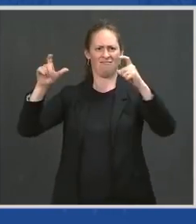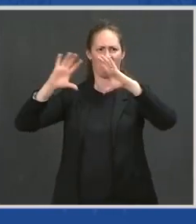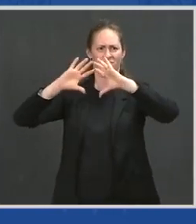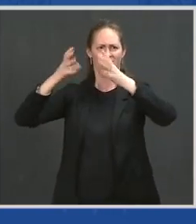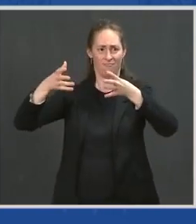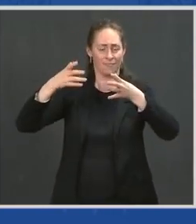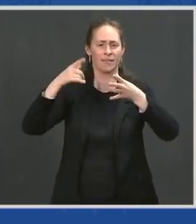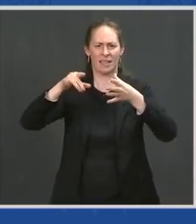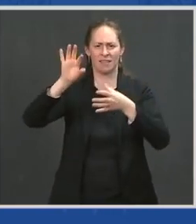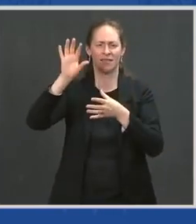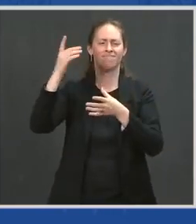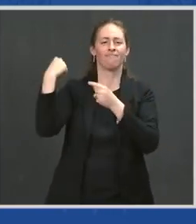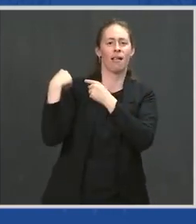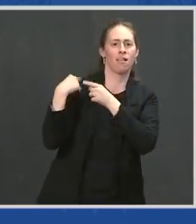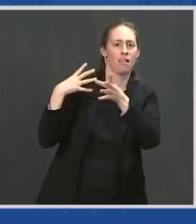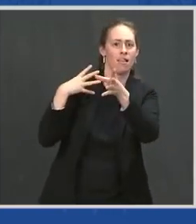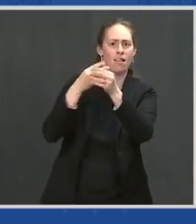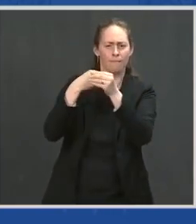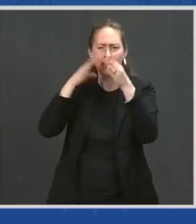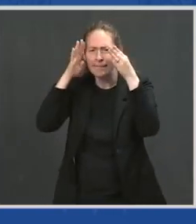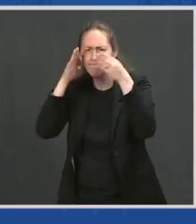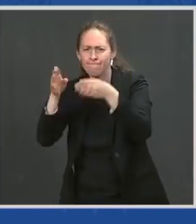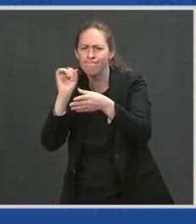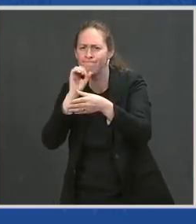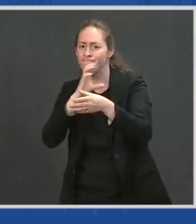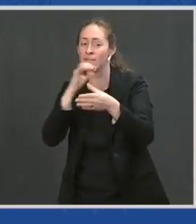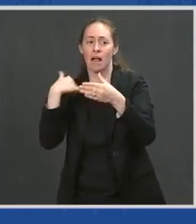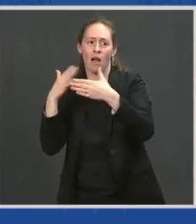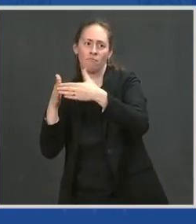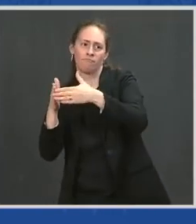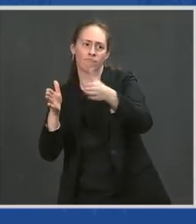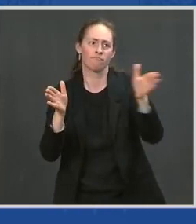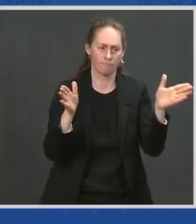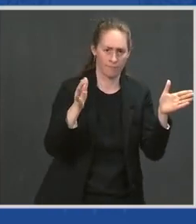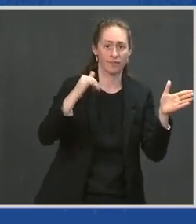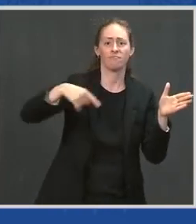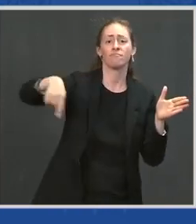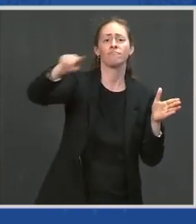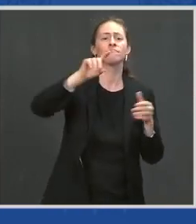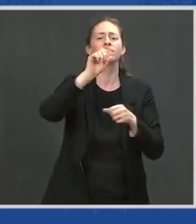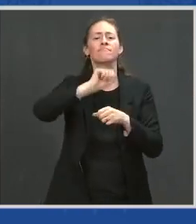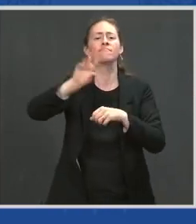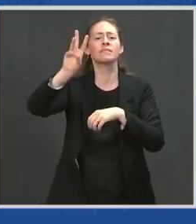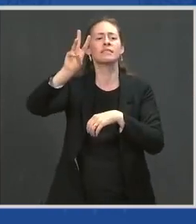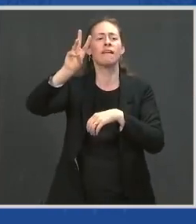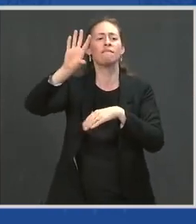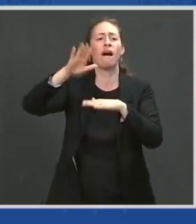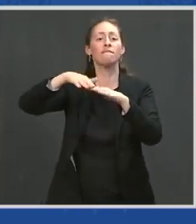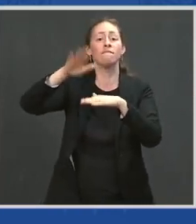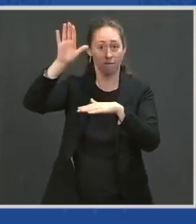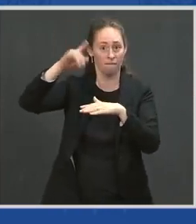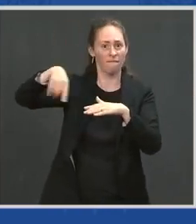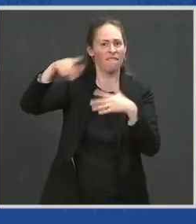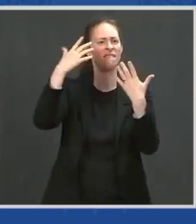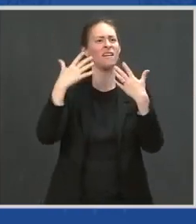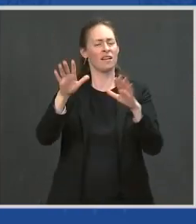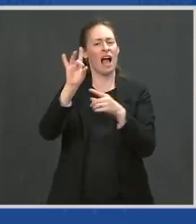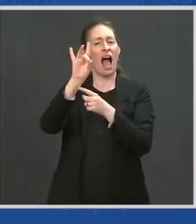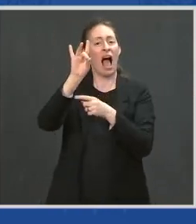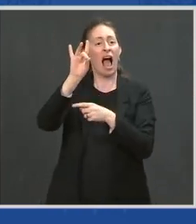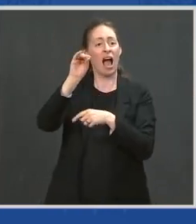seniors, Americans aged 65 and older. They account for 80% of all the COVID